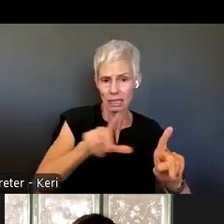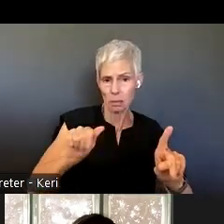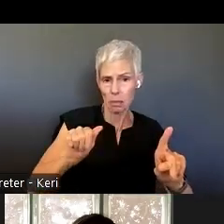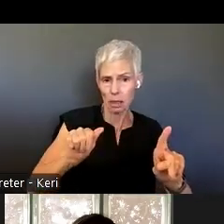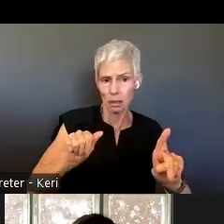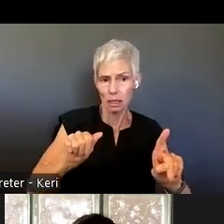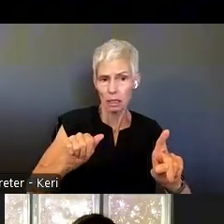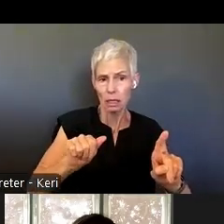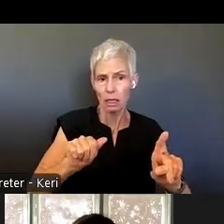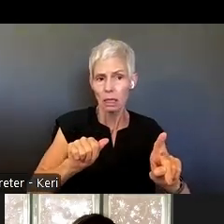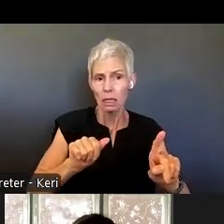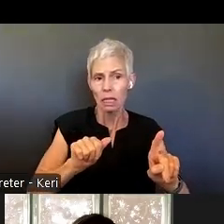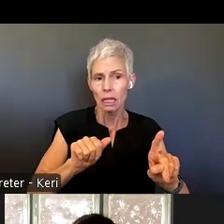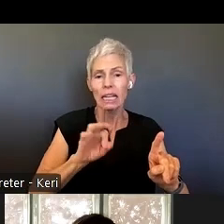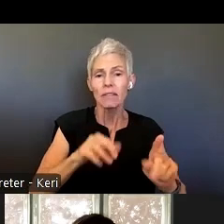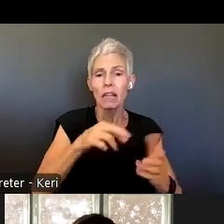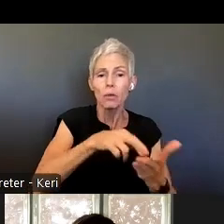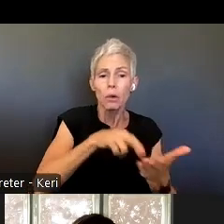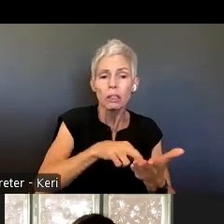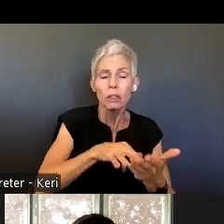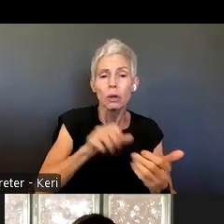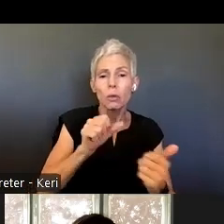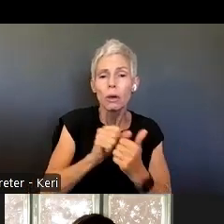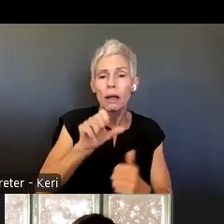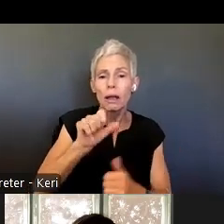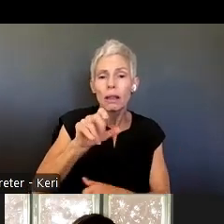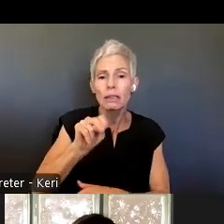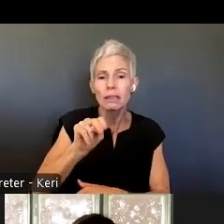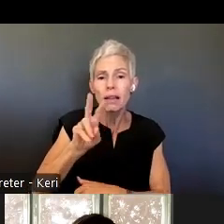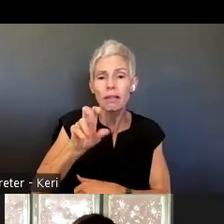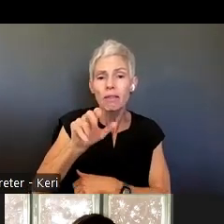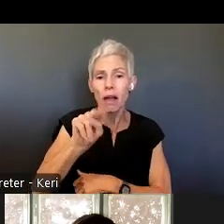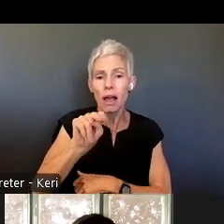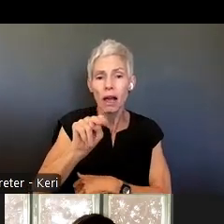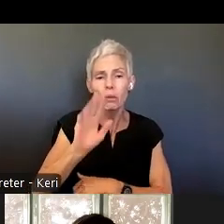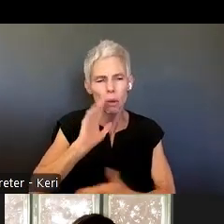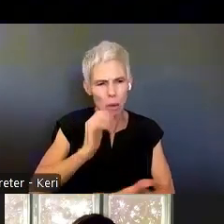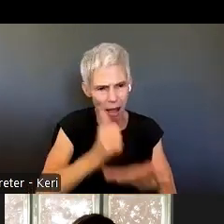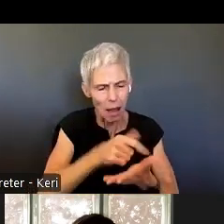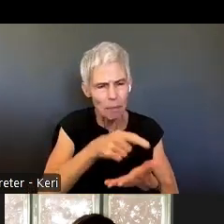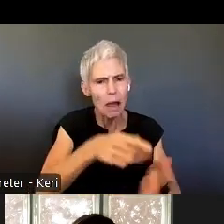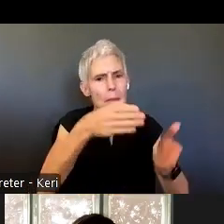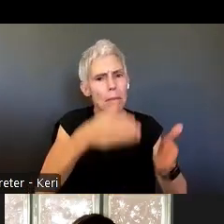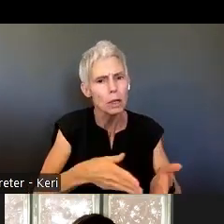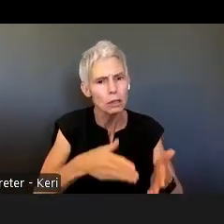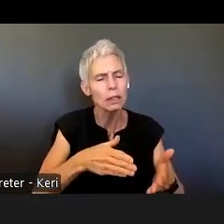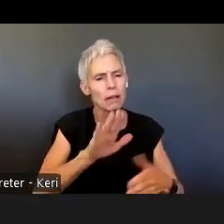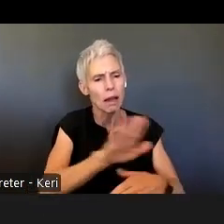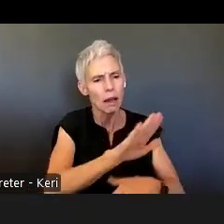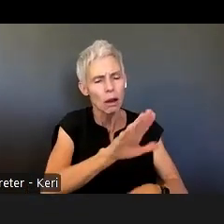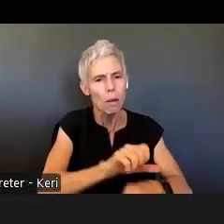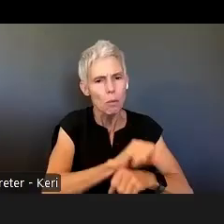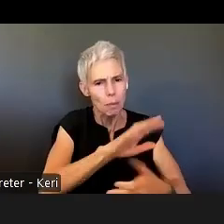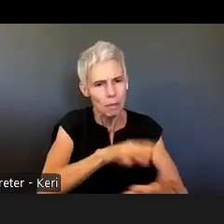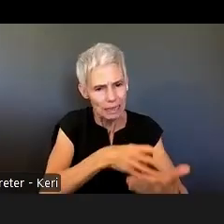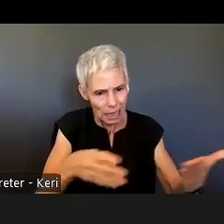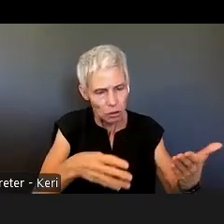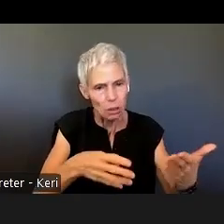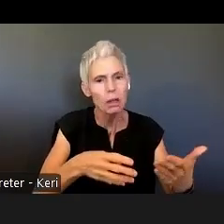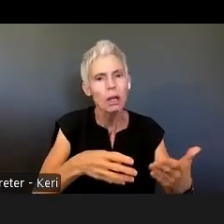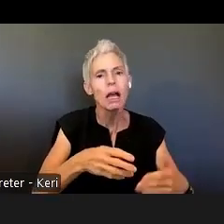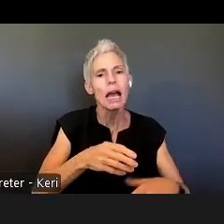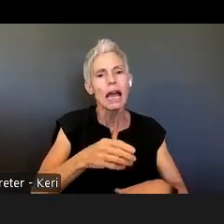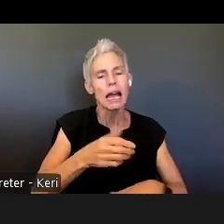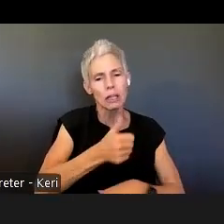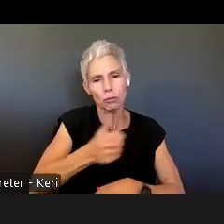If they're registered with Sunvan, we would help them schedule their appointments and transportation to and from. And